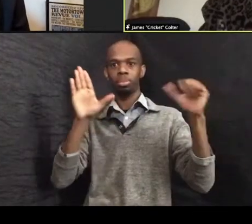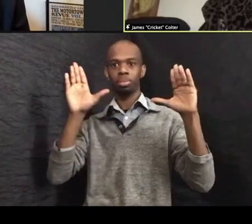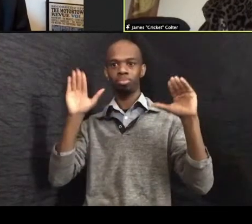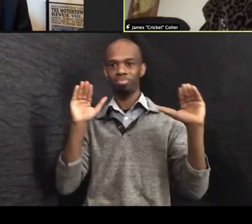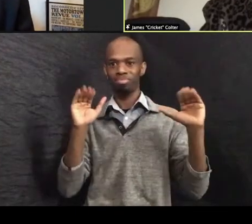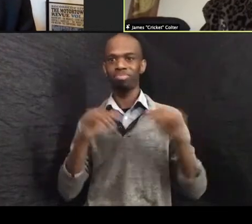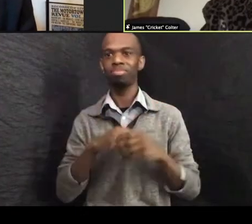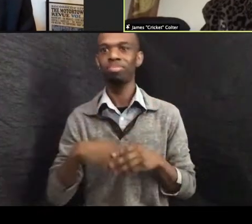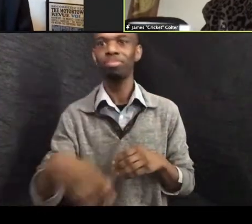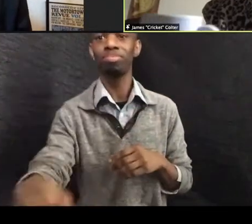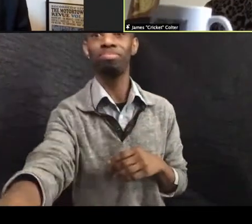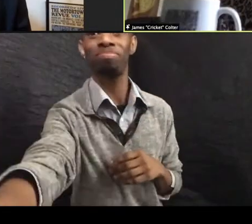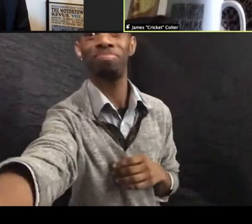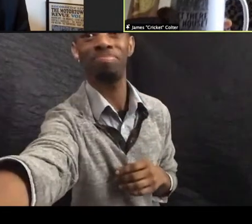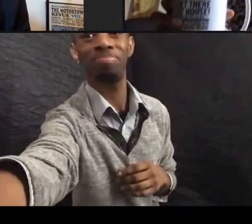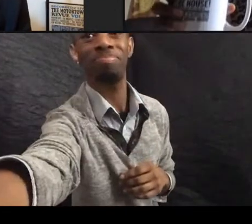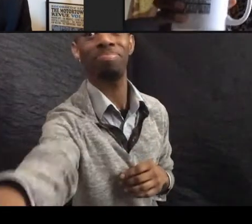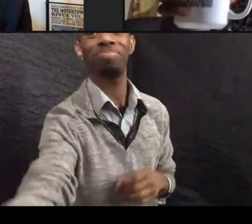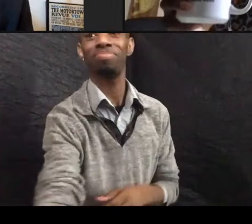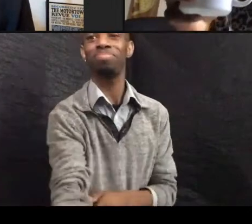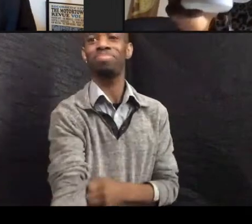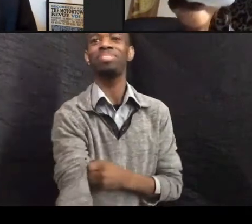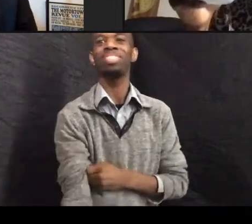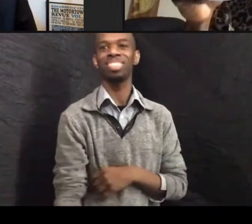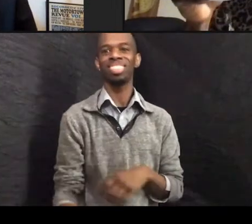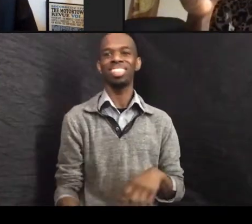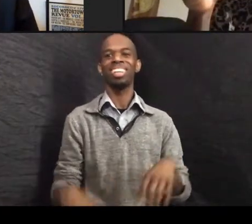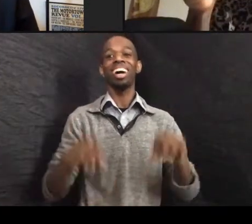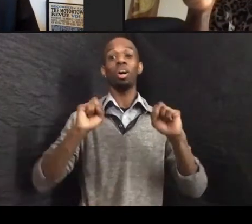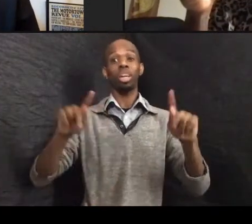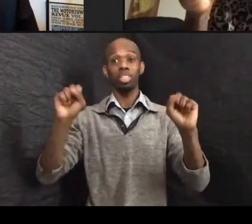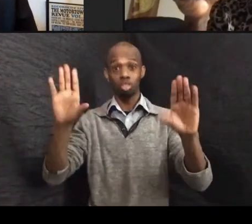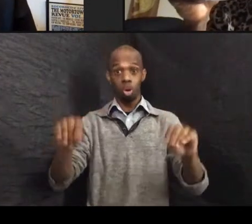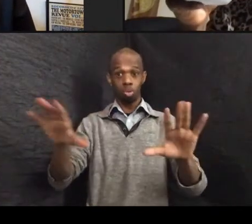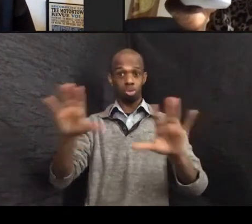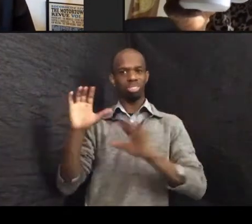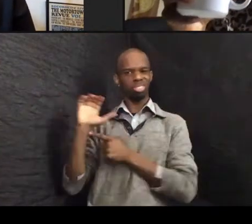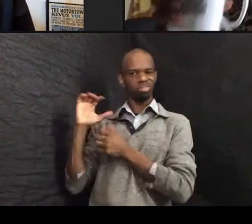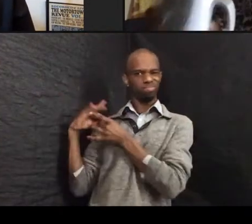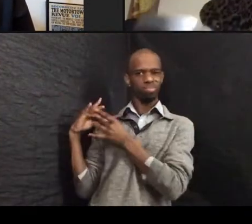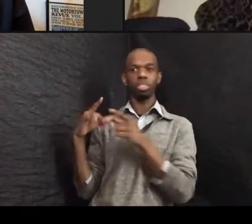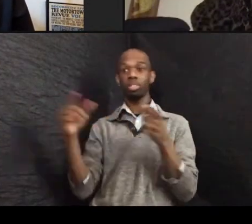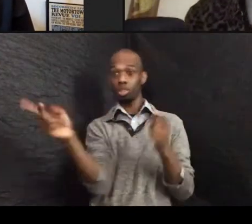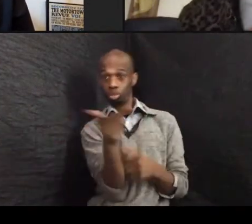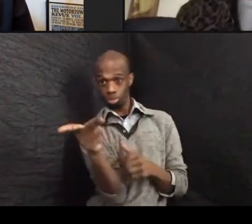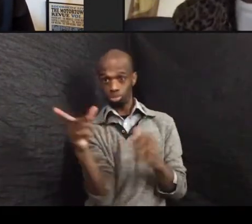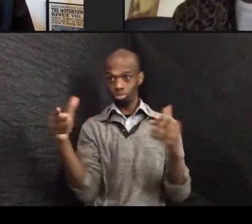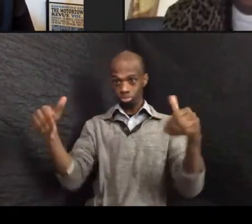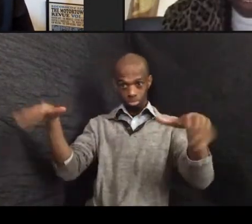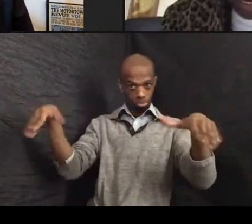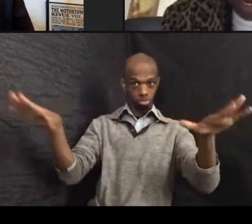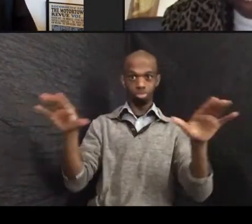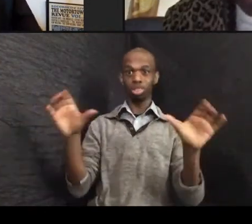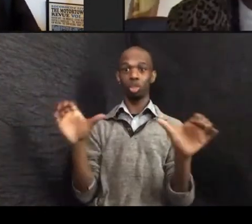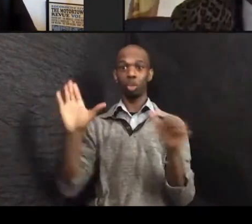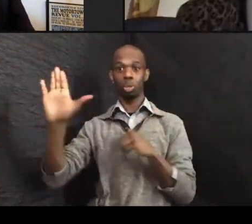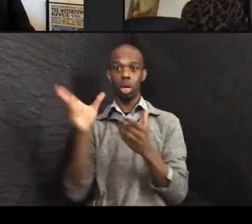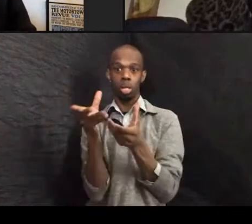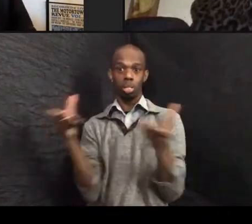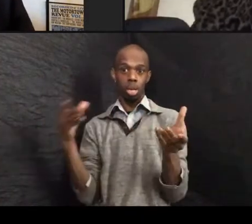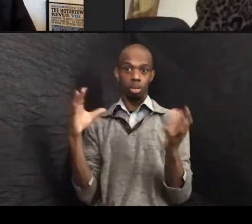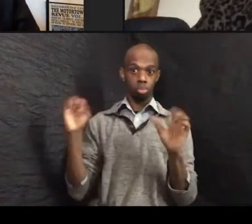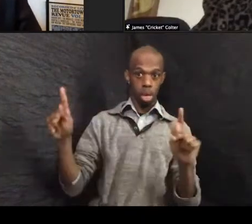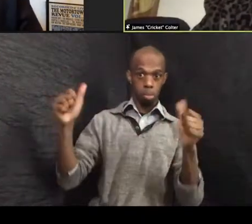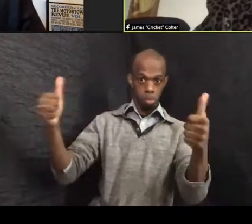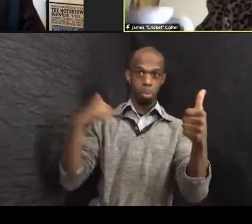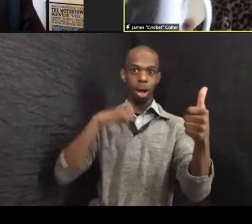Okay. I'm no intro. But y'all do your thing. Do your thing, and then I'll be back. See you in a minute. Enjoy.